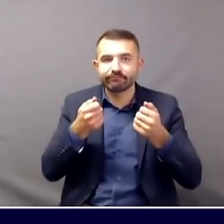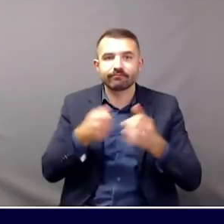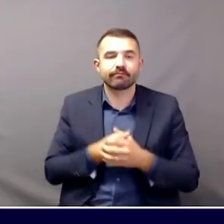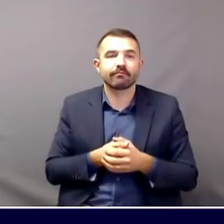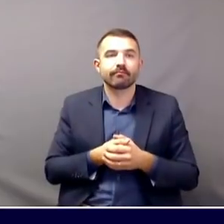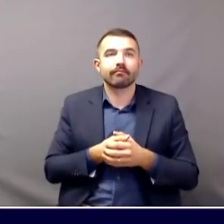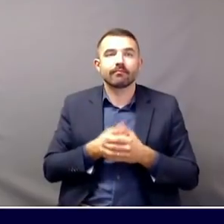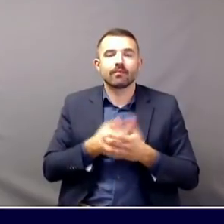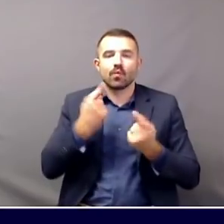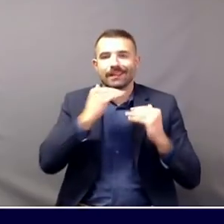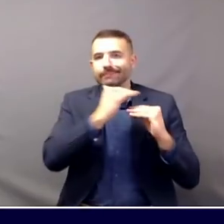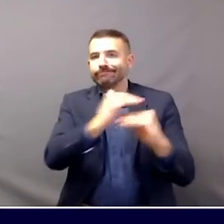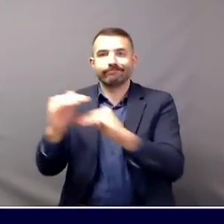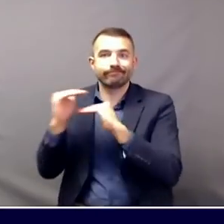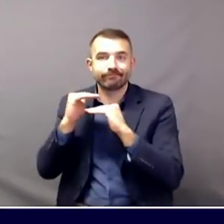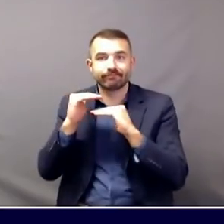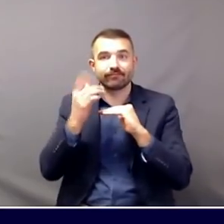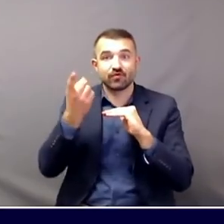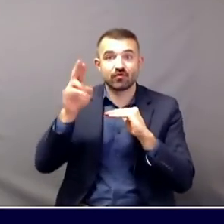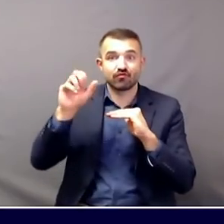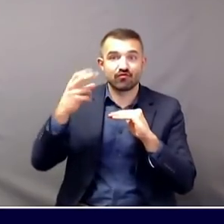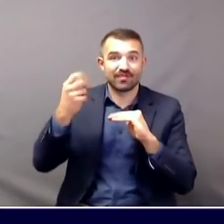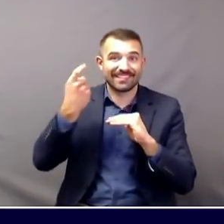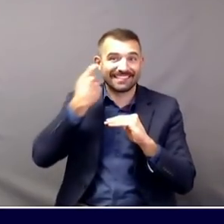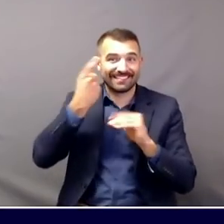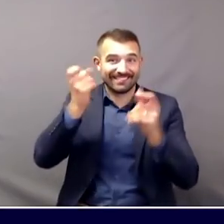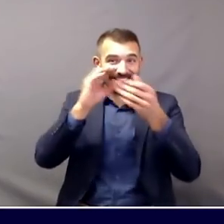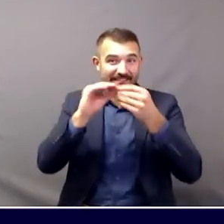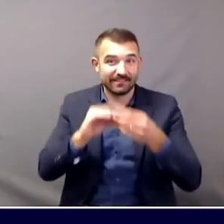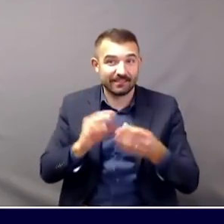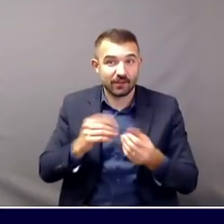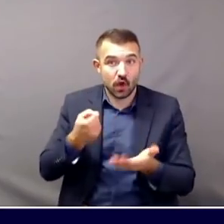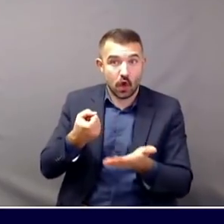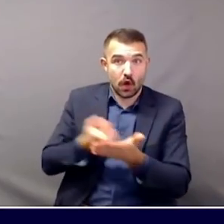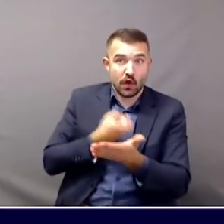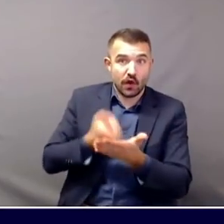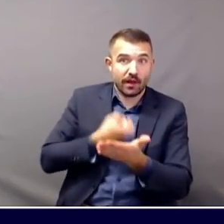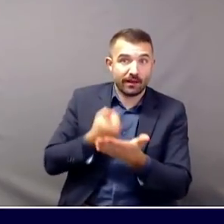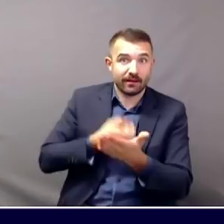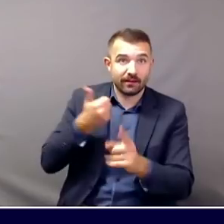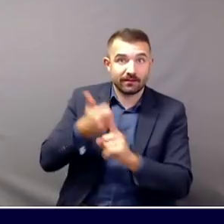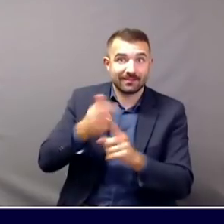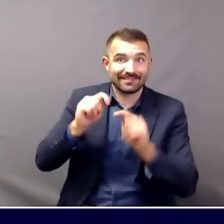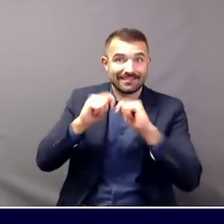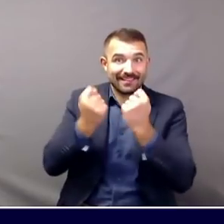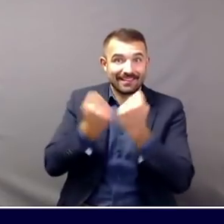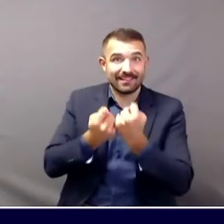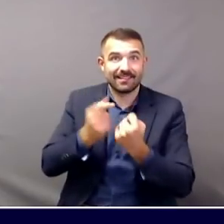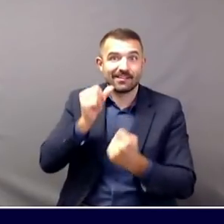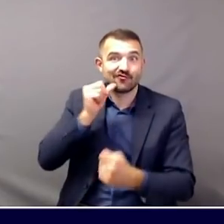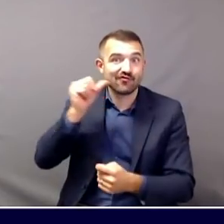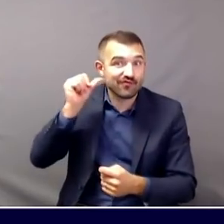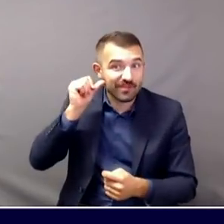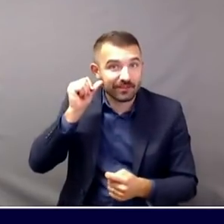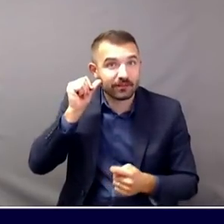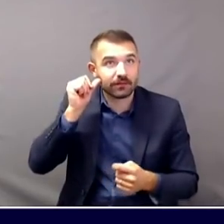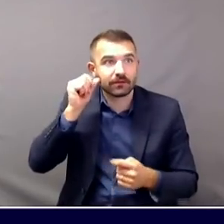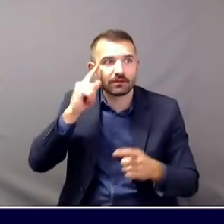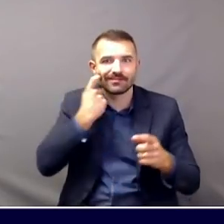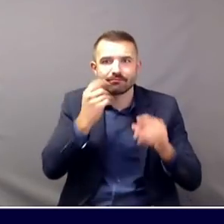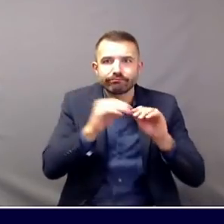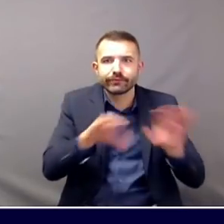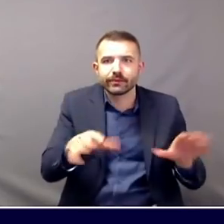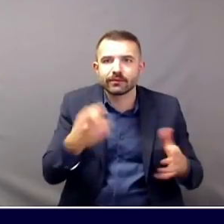outbreak at a hockey team, in a hockey team declared yesterday. The state of New Jersey had 14 hockey